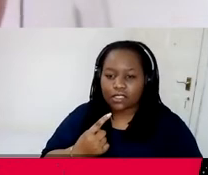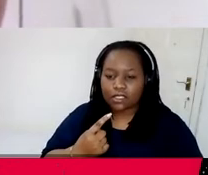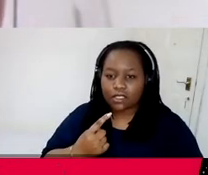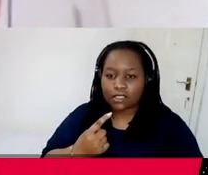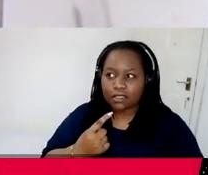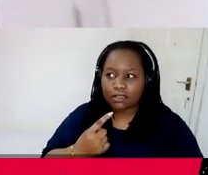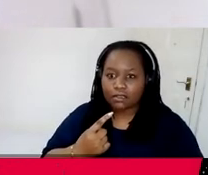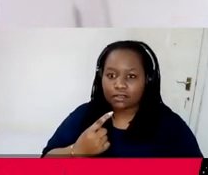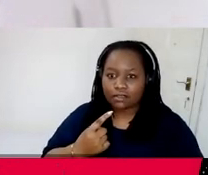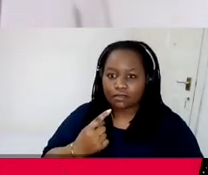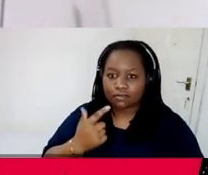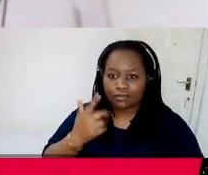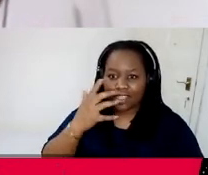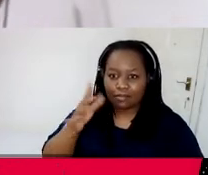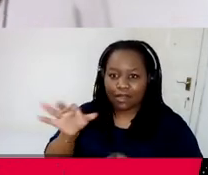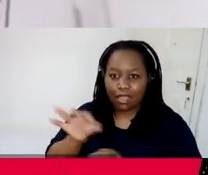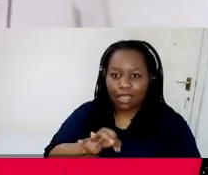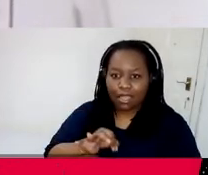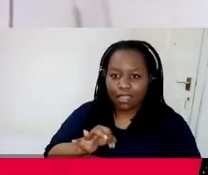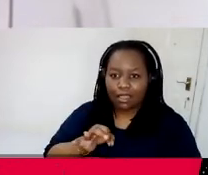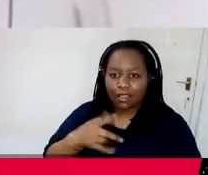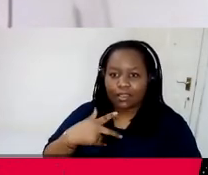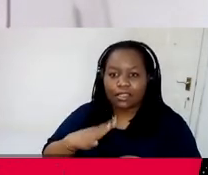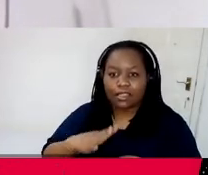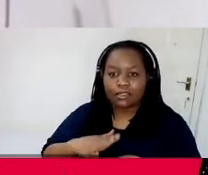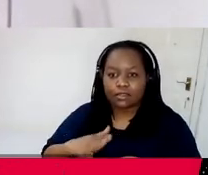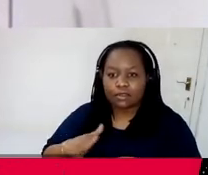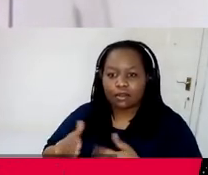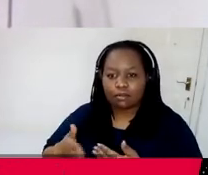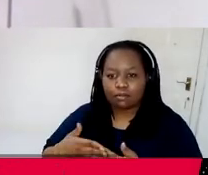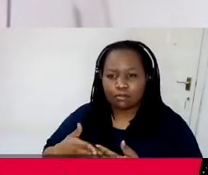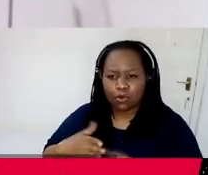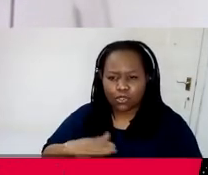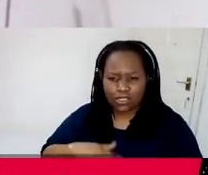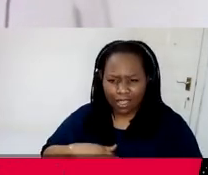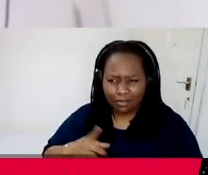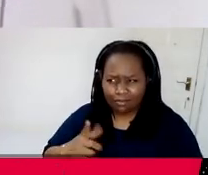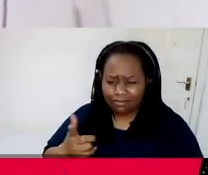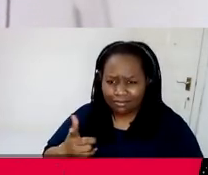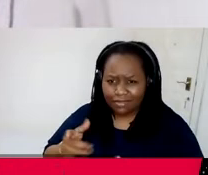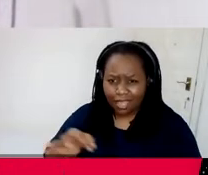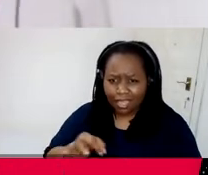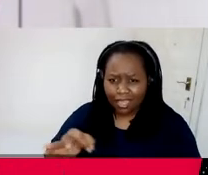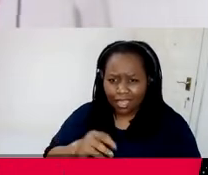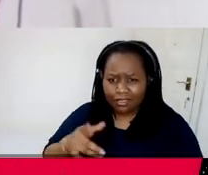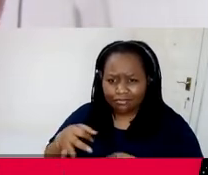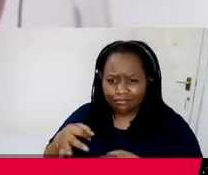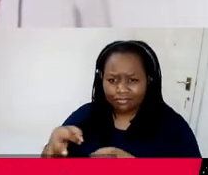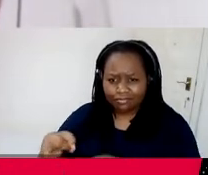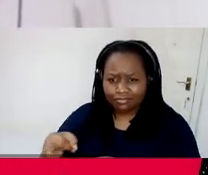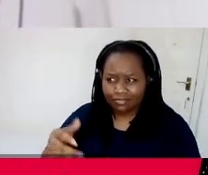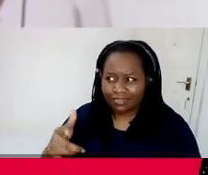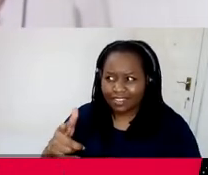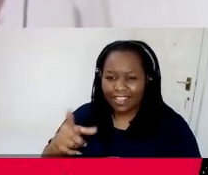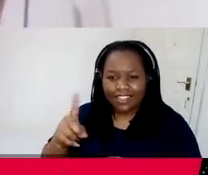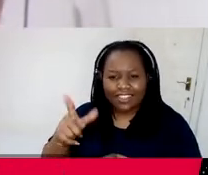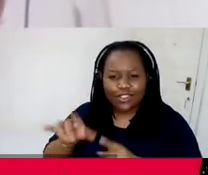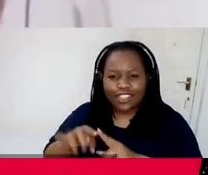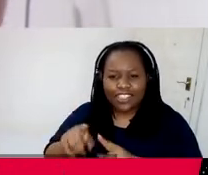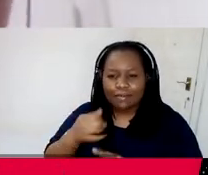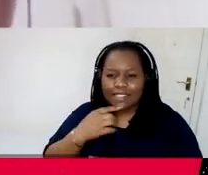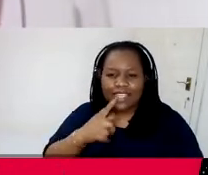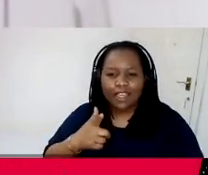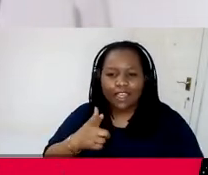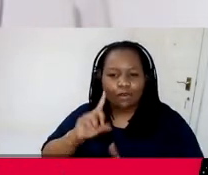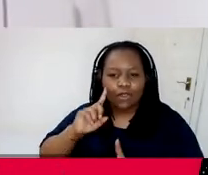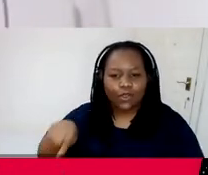question, but saying, oh, I'm sorry, I just need more time, is a very handy way of not answering the question. And